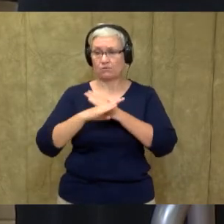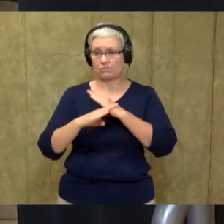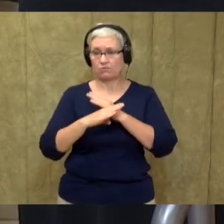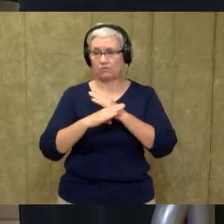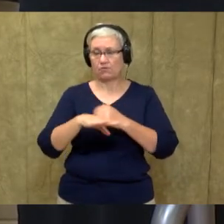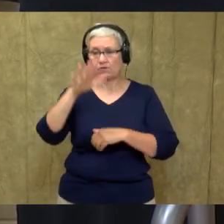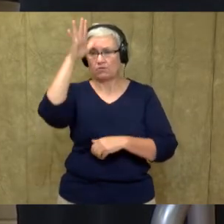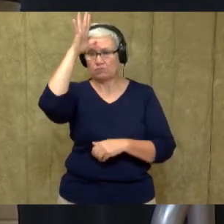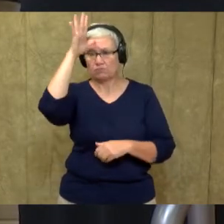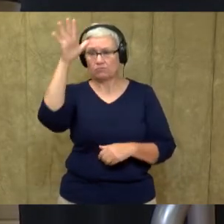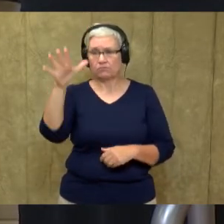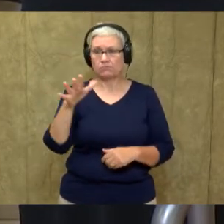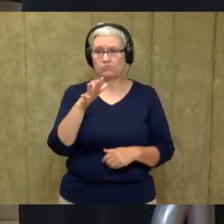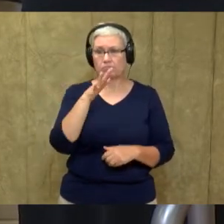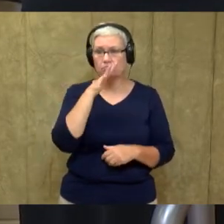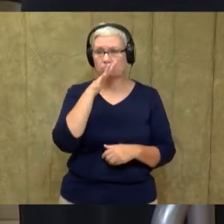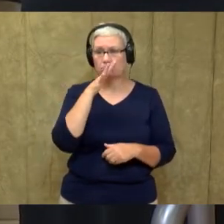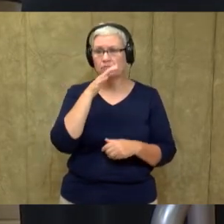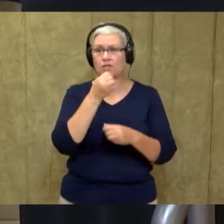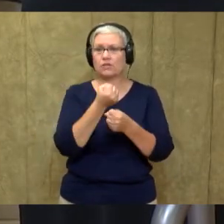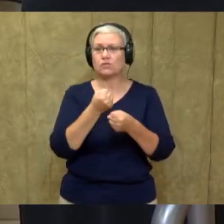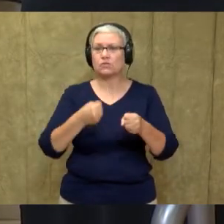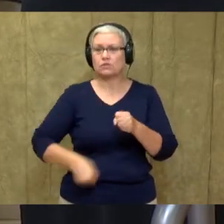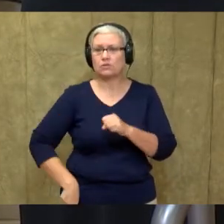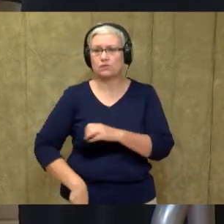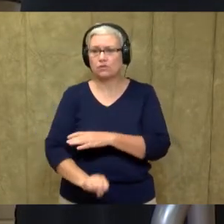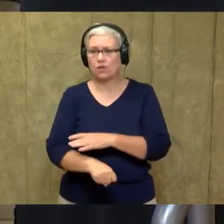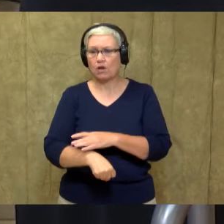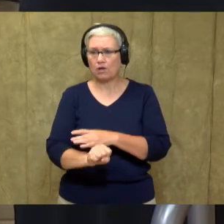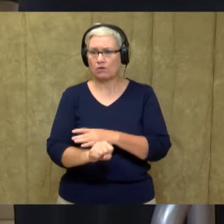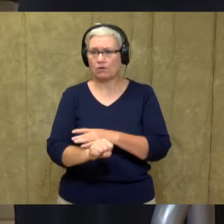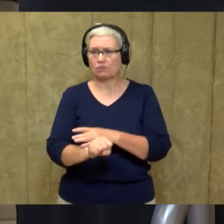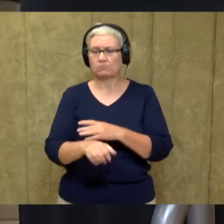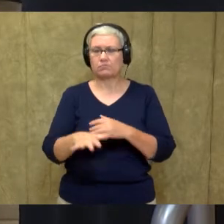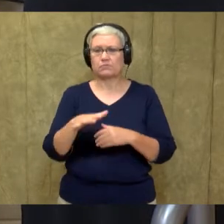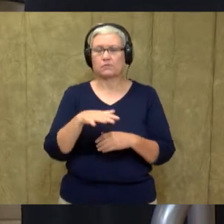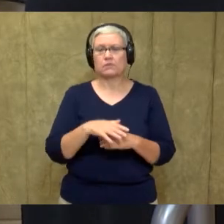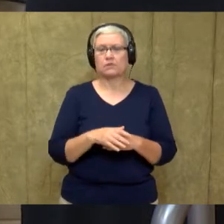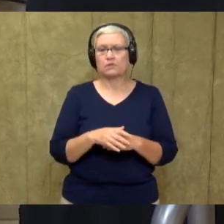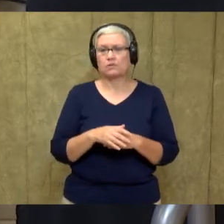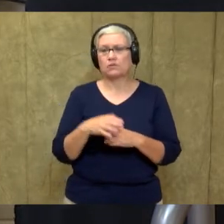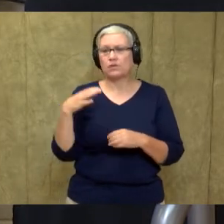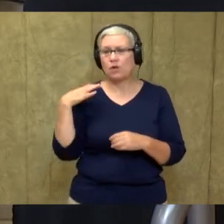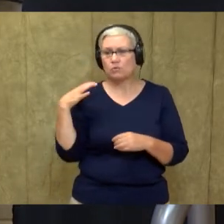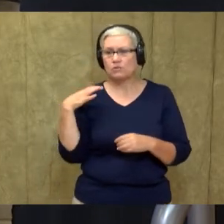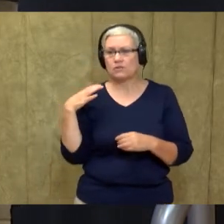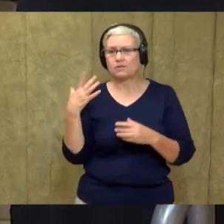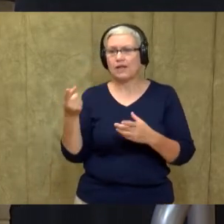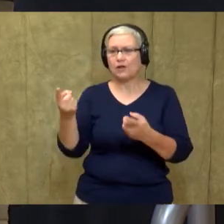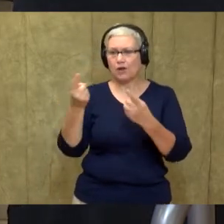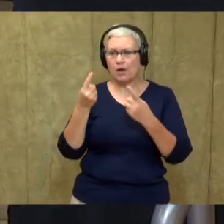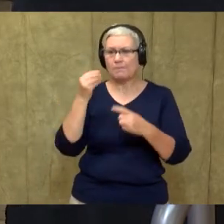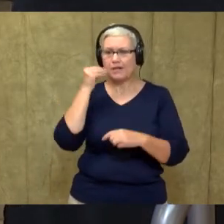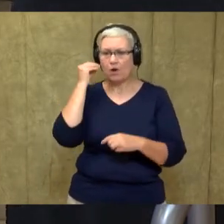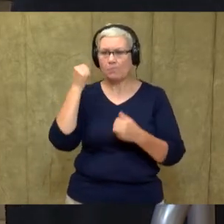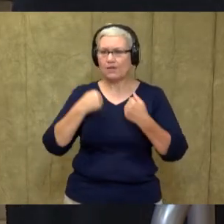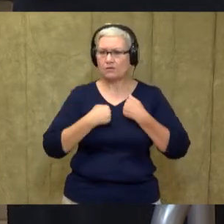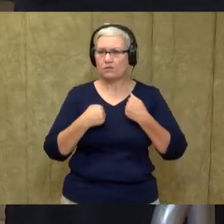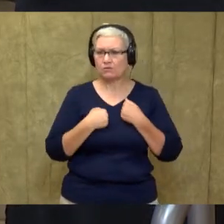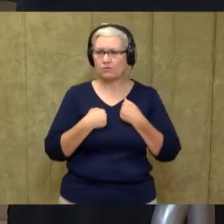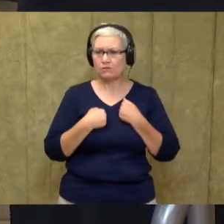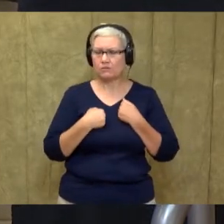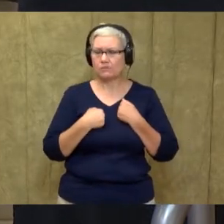mothers, soccer coaches, and teachers are the soldiers coming home. Whether they like it or not, they will bring their